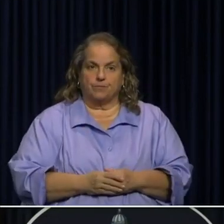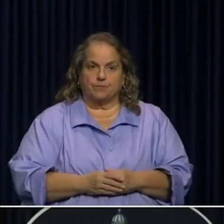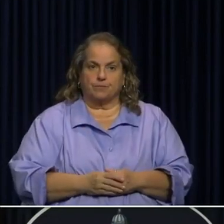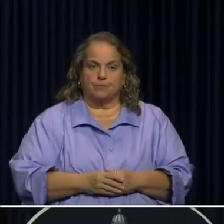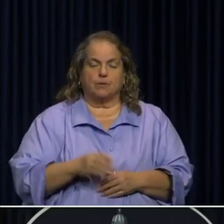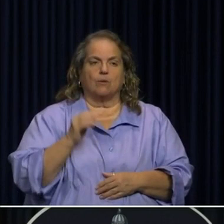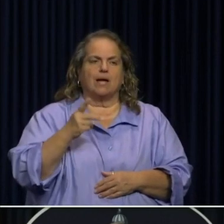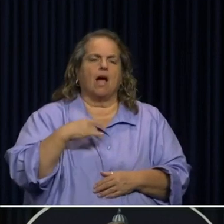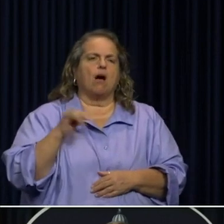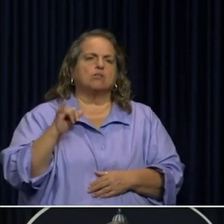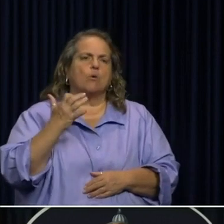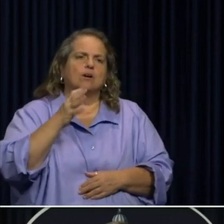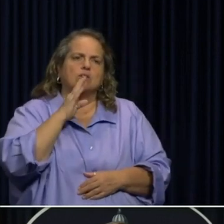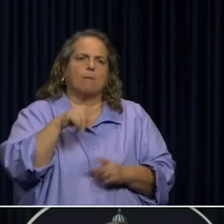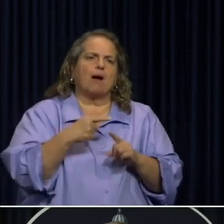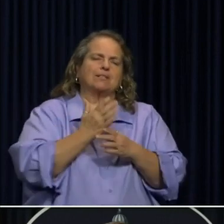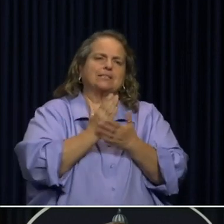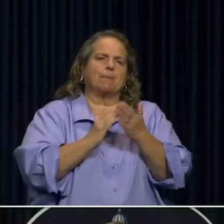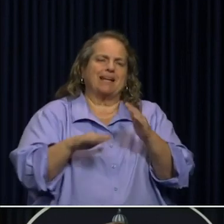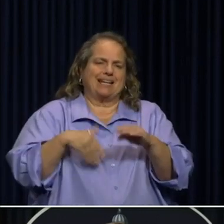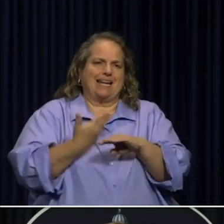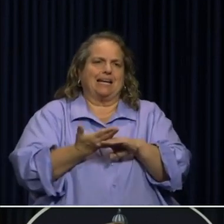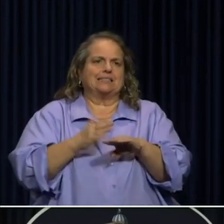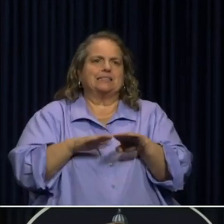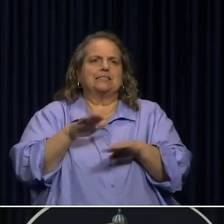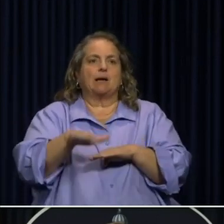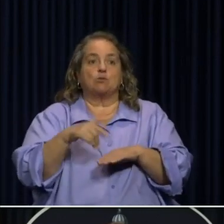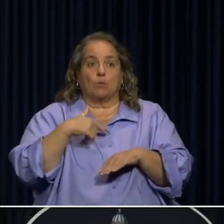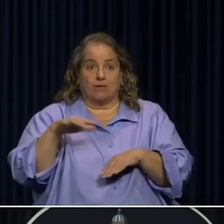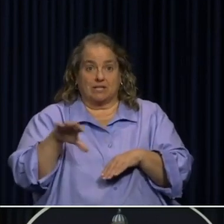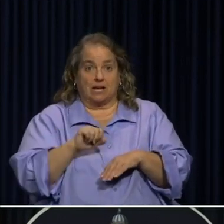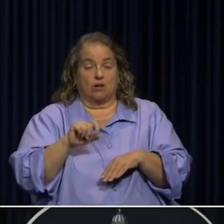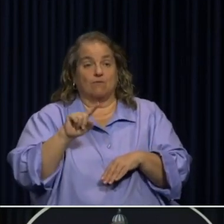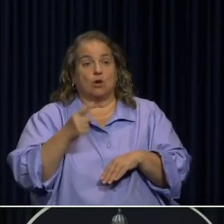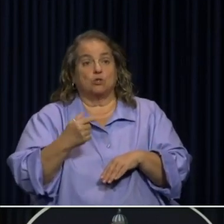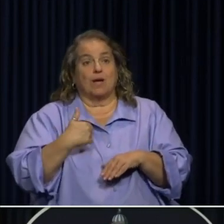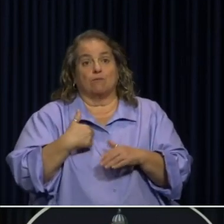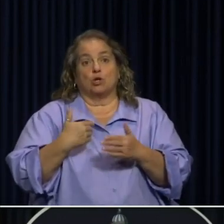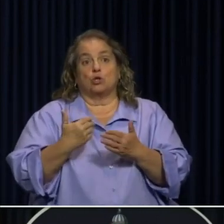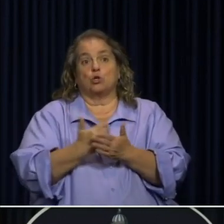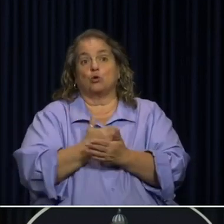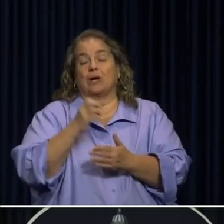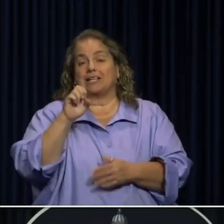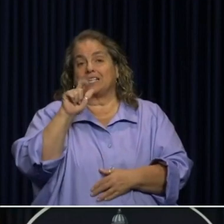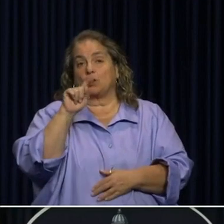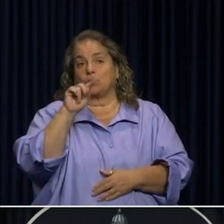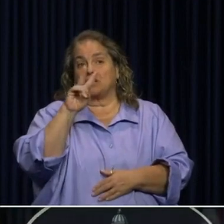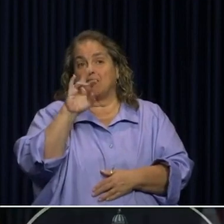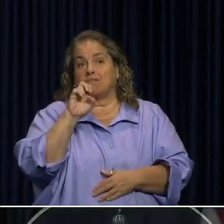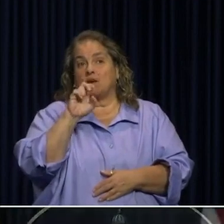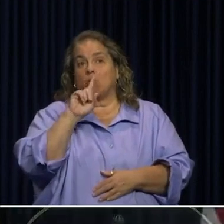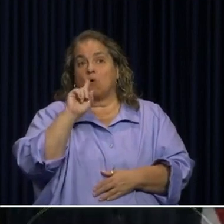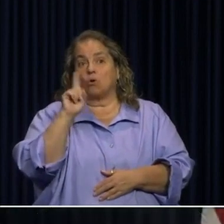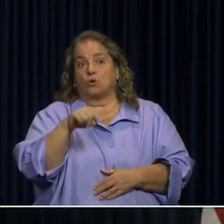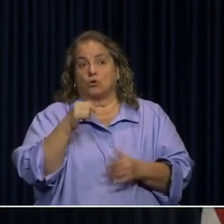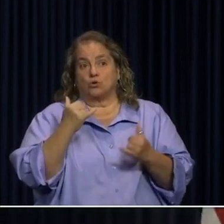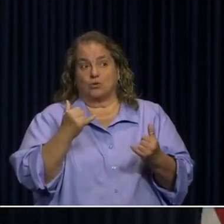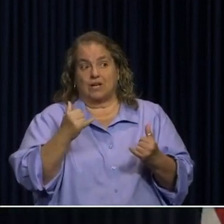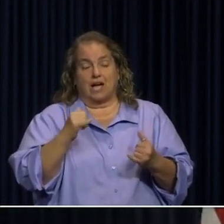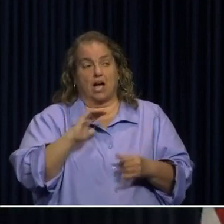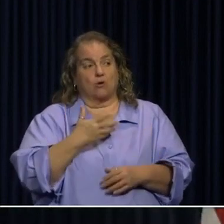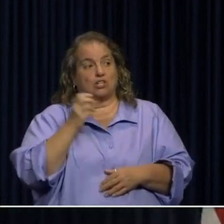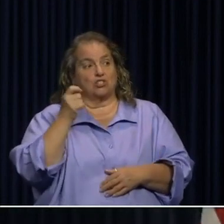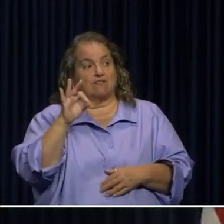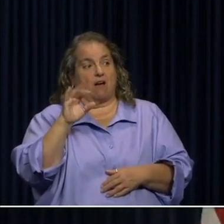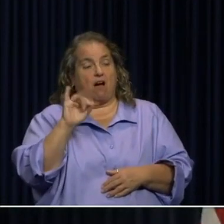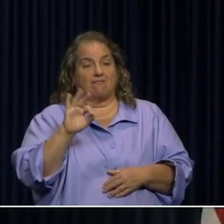into a couple of next steps that we are taking. First, we have a new executive order today, and I'm going to ask my Chief of Staff, Latasha Buckner,